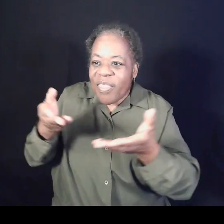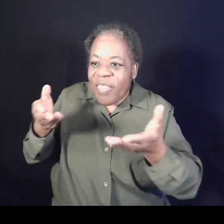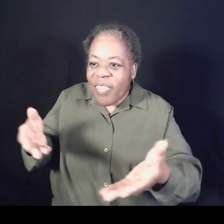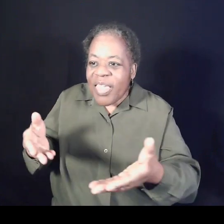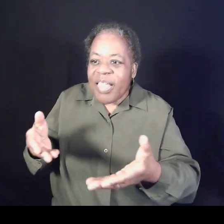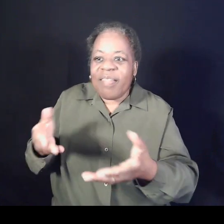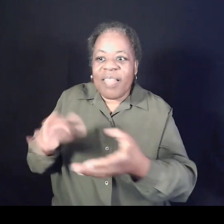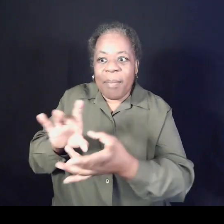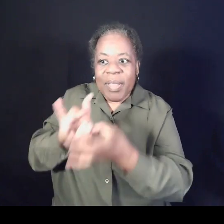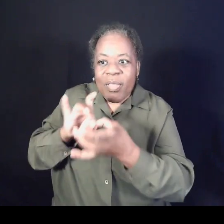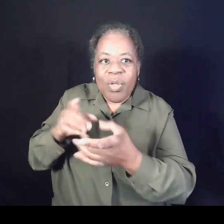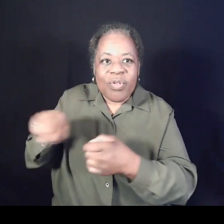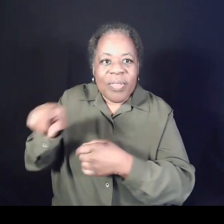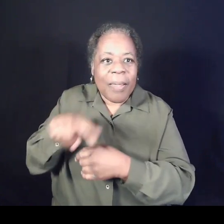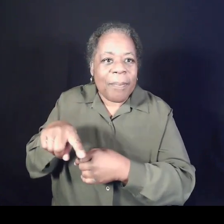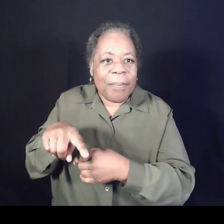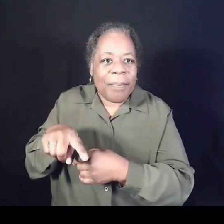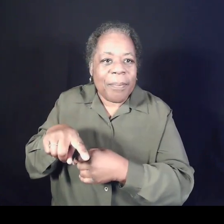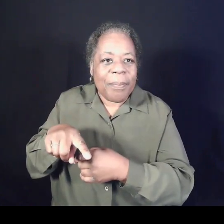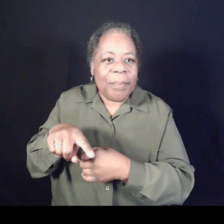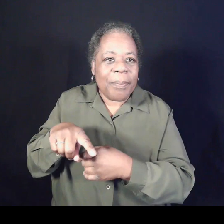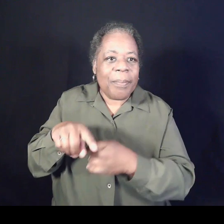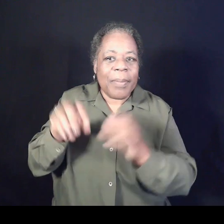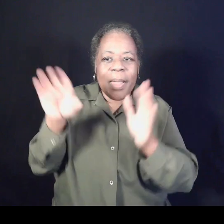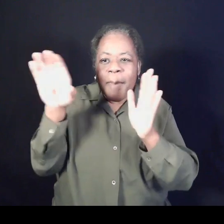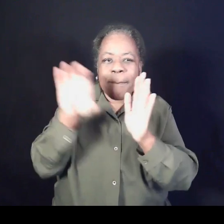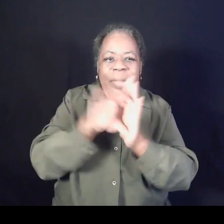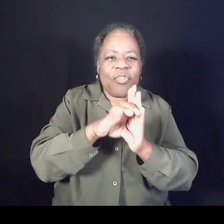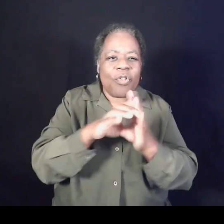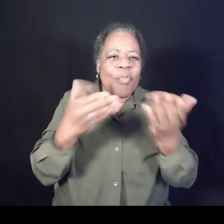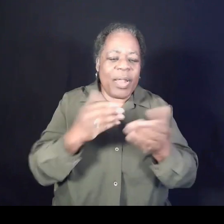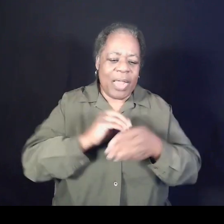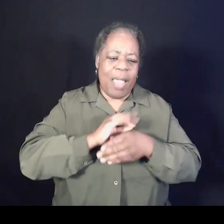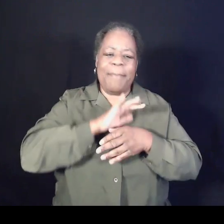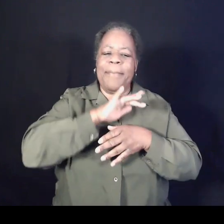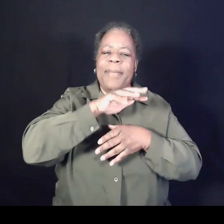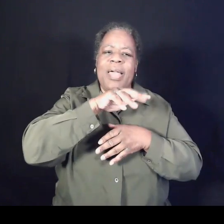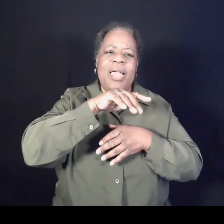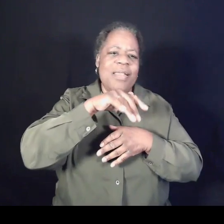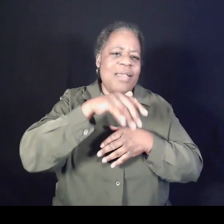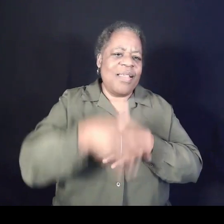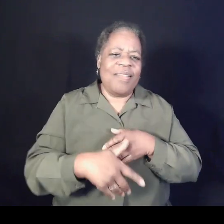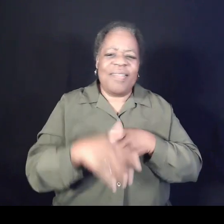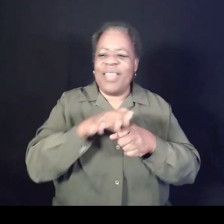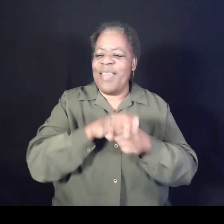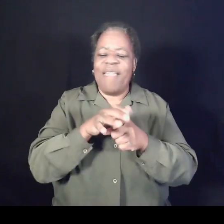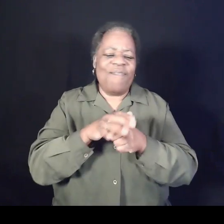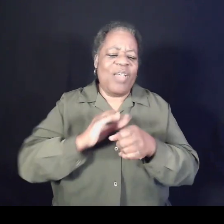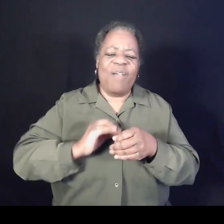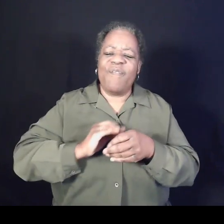them. They're images of abundance, of plenty, of flourishing.